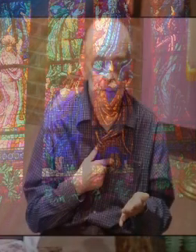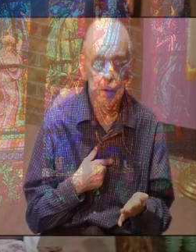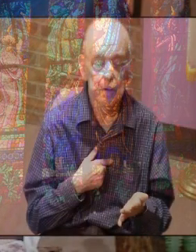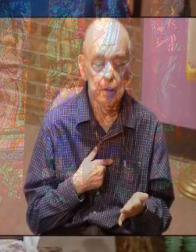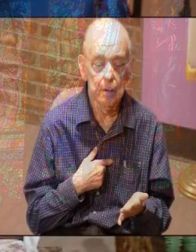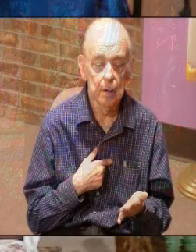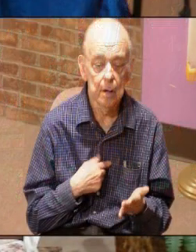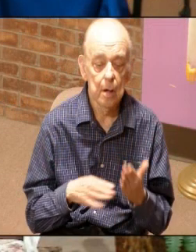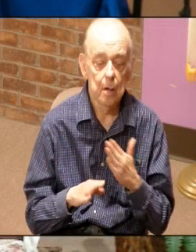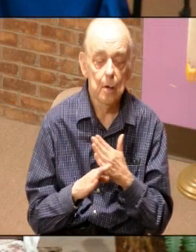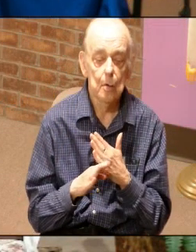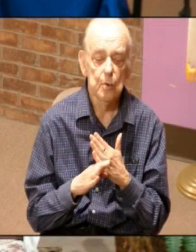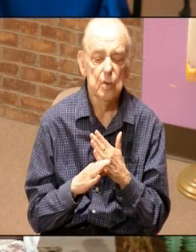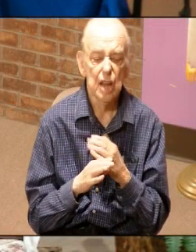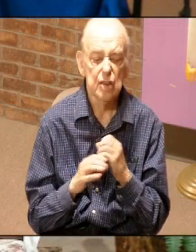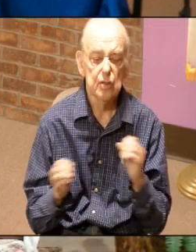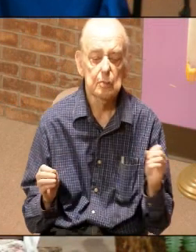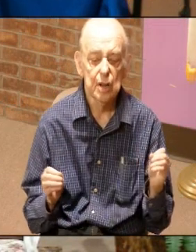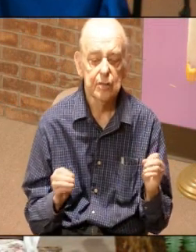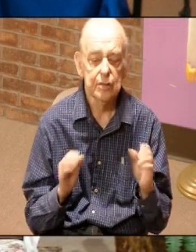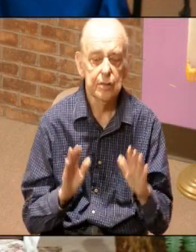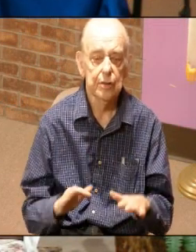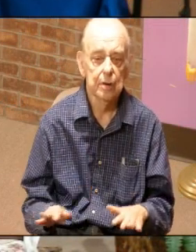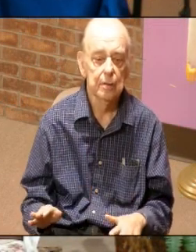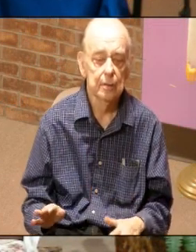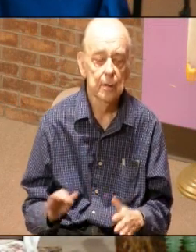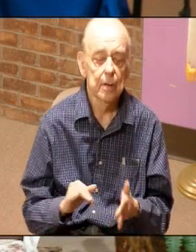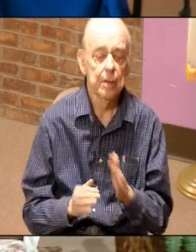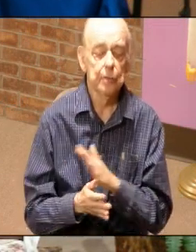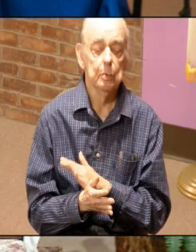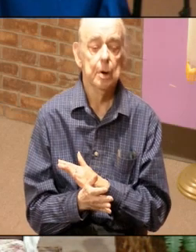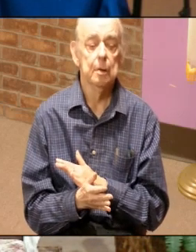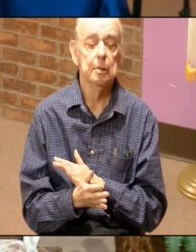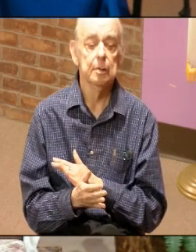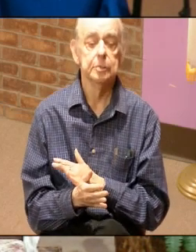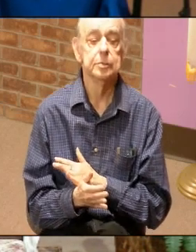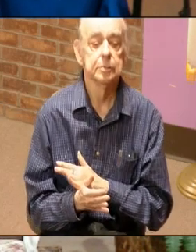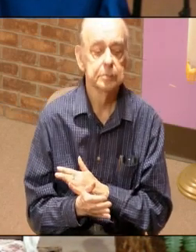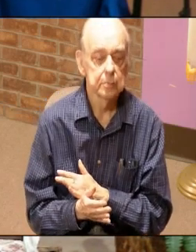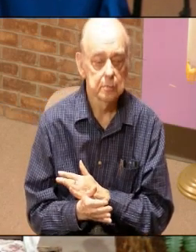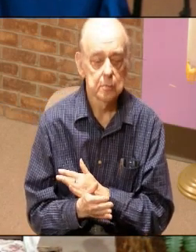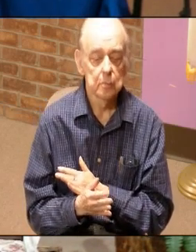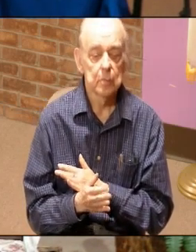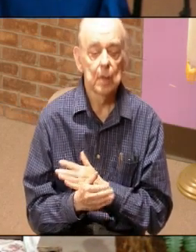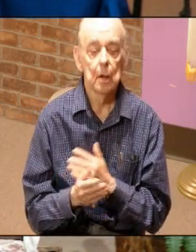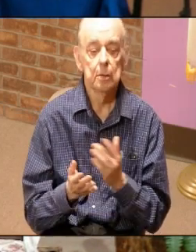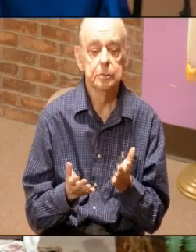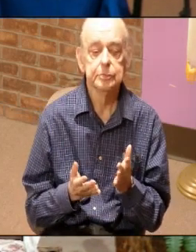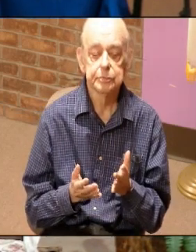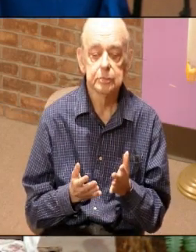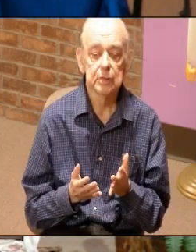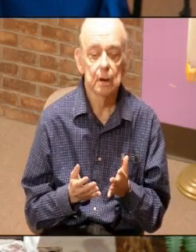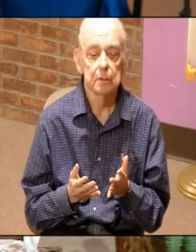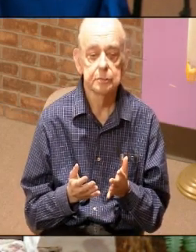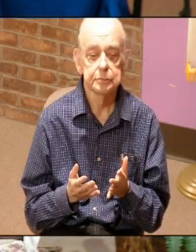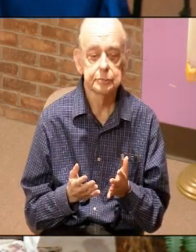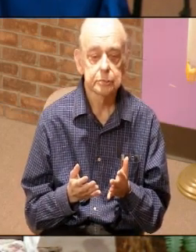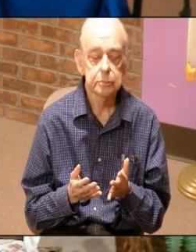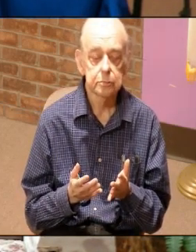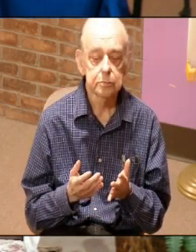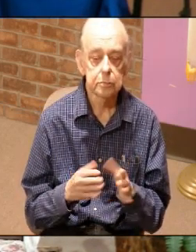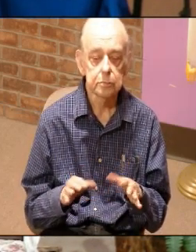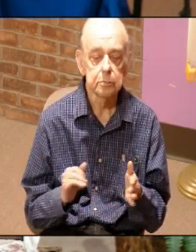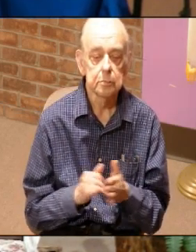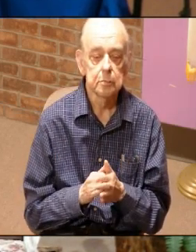...protective of our children, I think, sometimes. So this morning, we want to, if I can just do